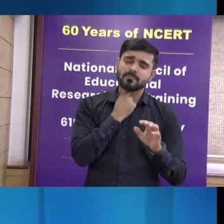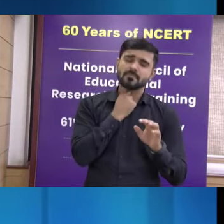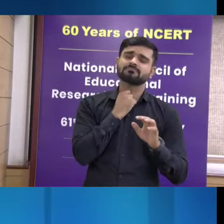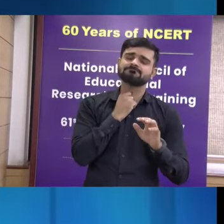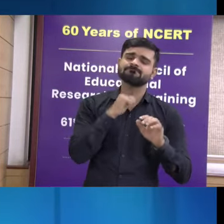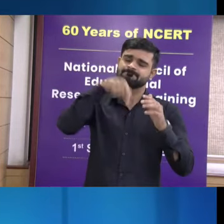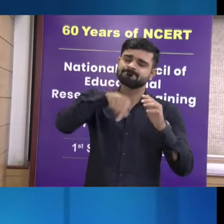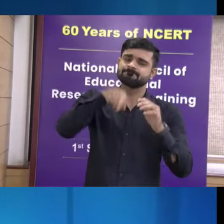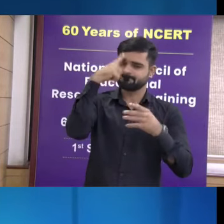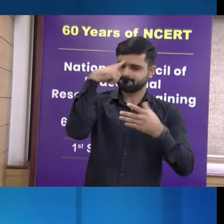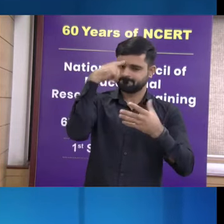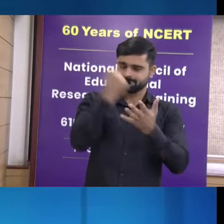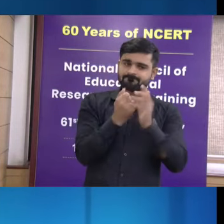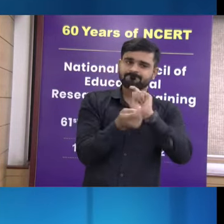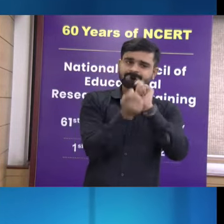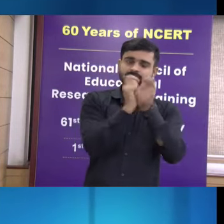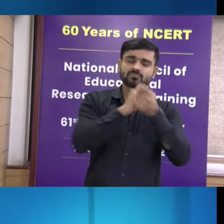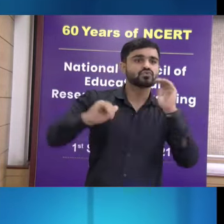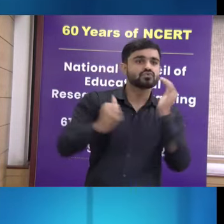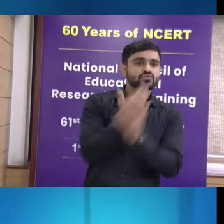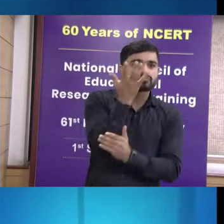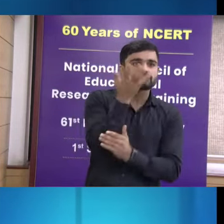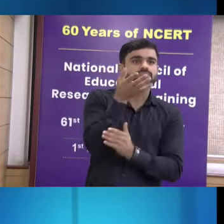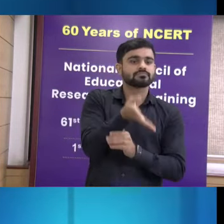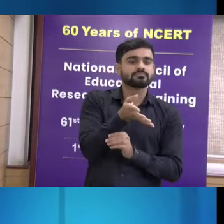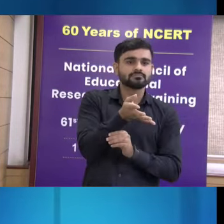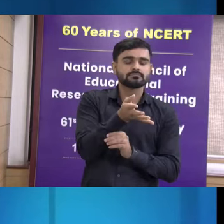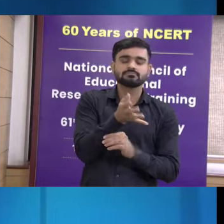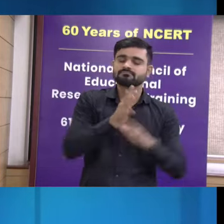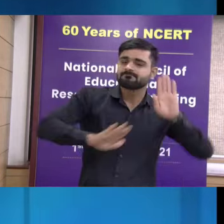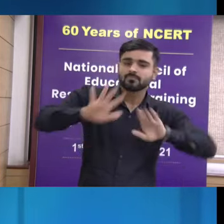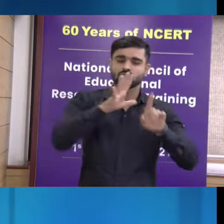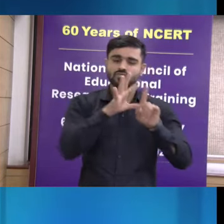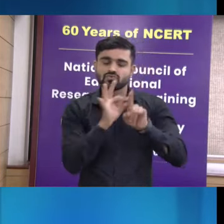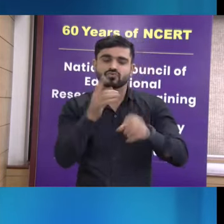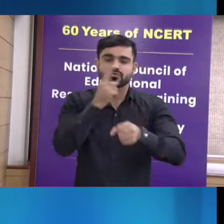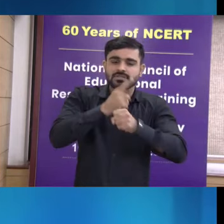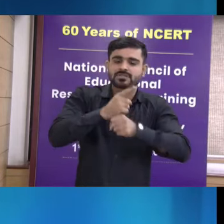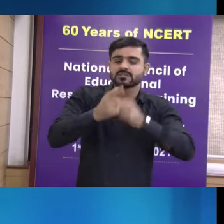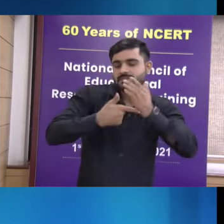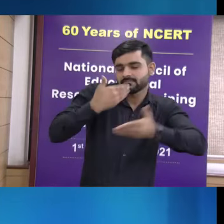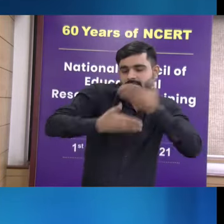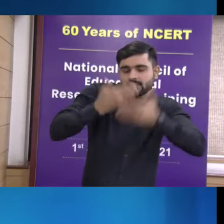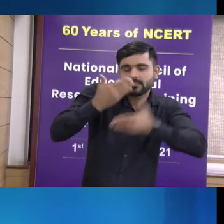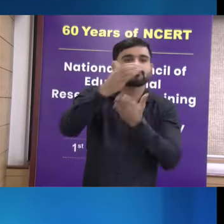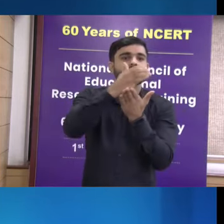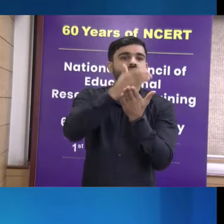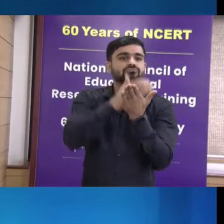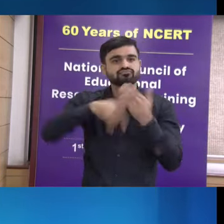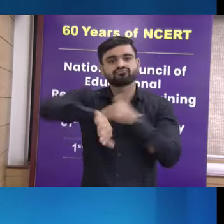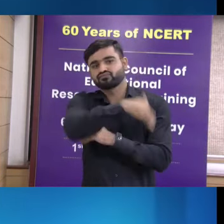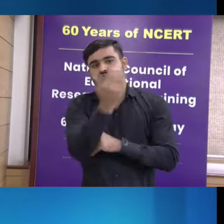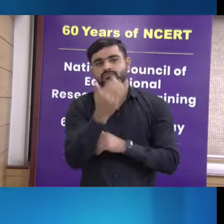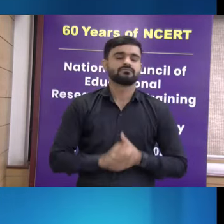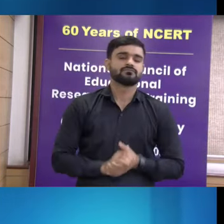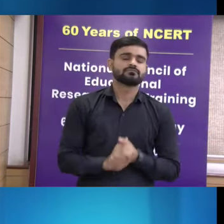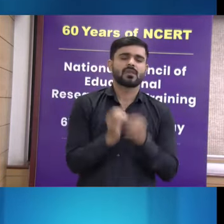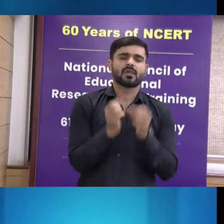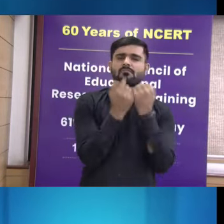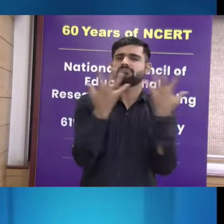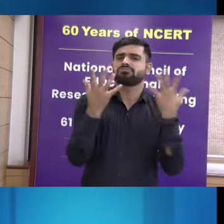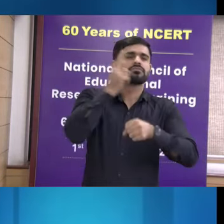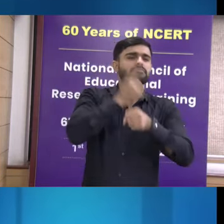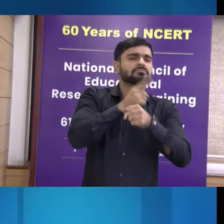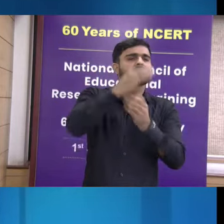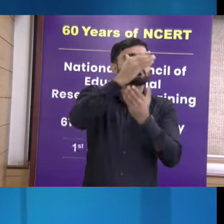to be also a very new, innovative, activity-based teacher training program. When a lot of teacher